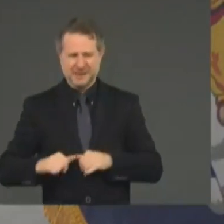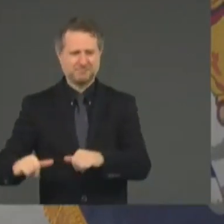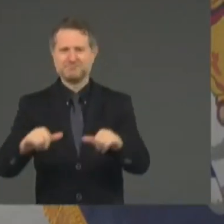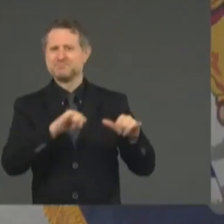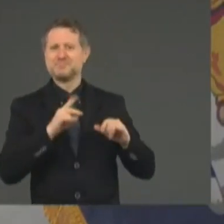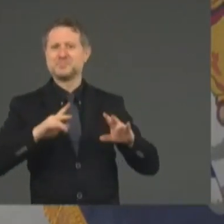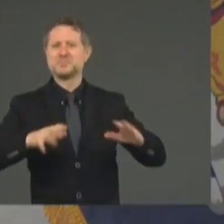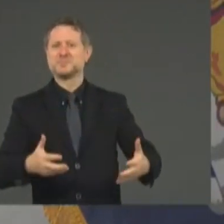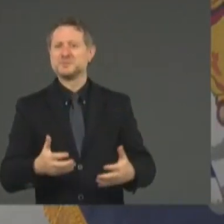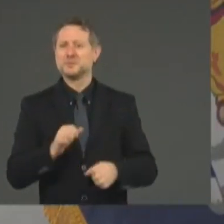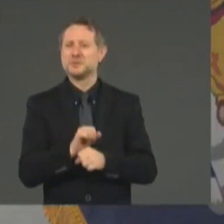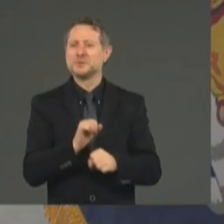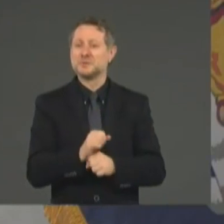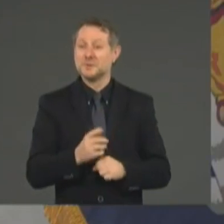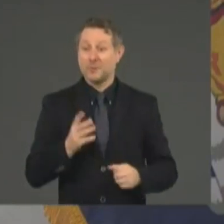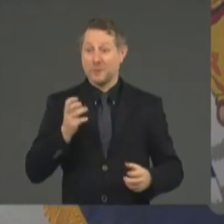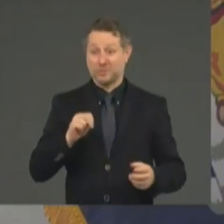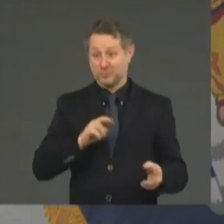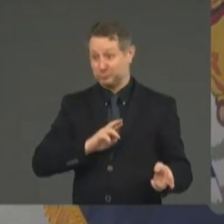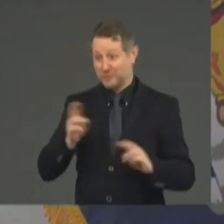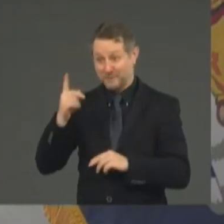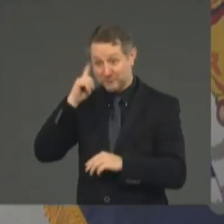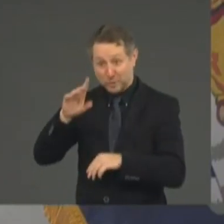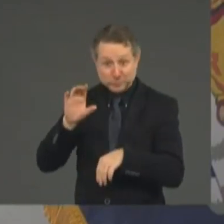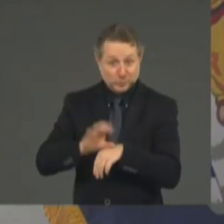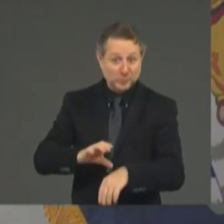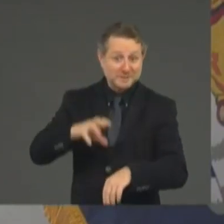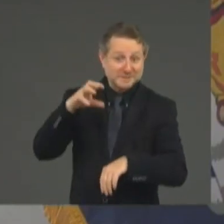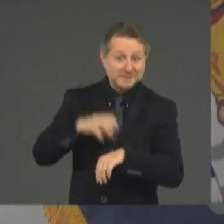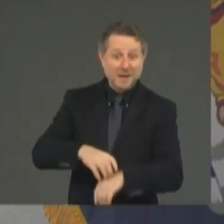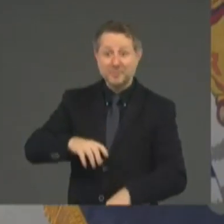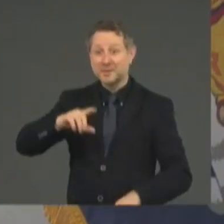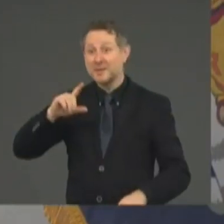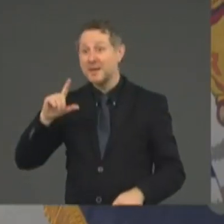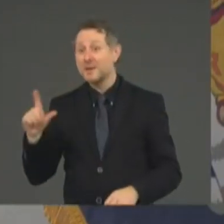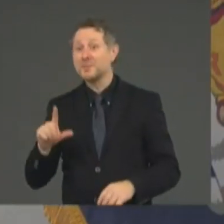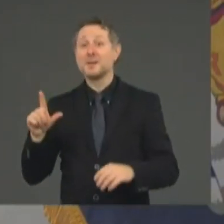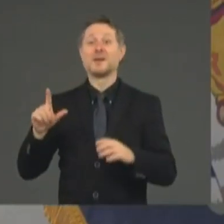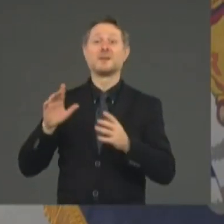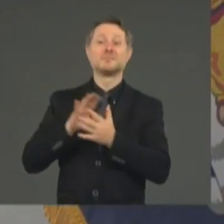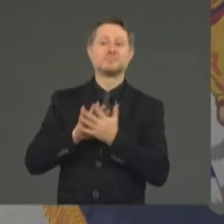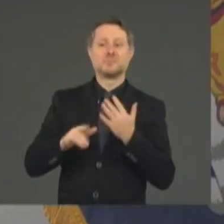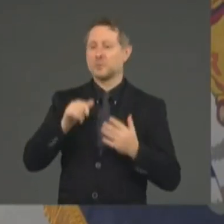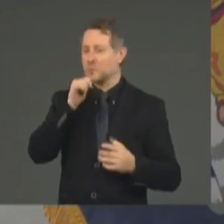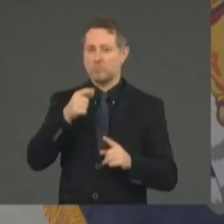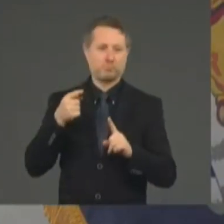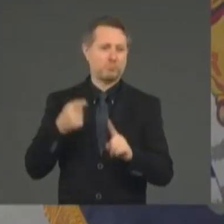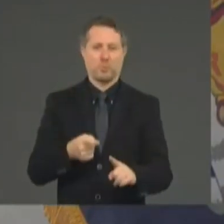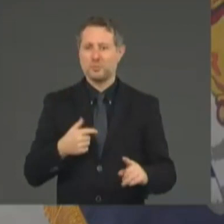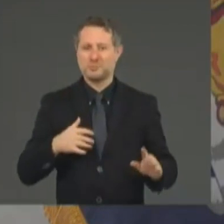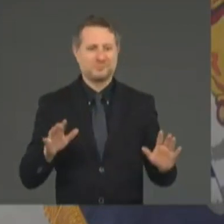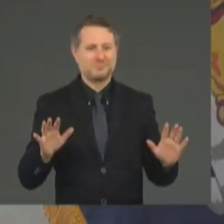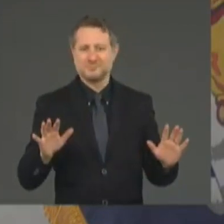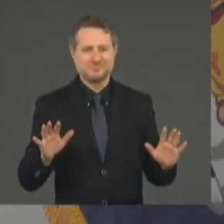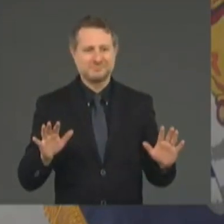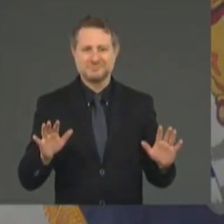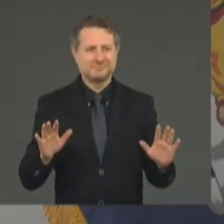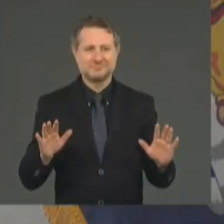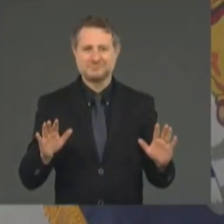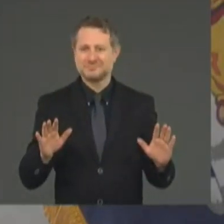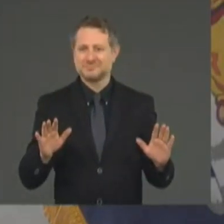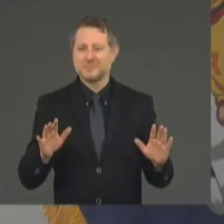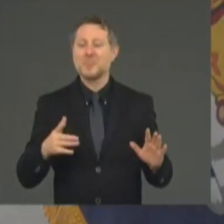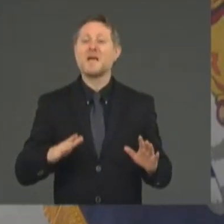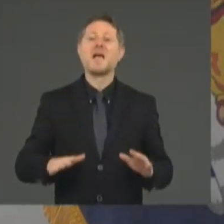you'll be ready for that, but the answer is follow. The answer is everybody